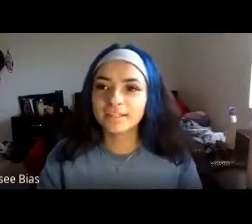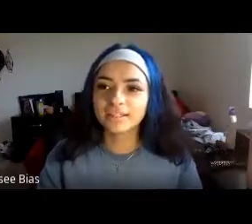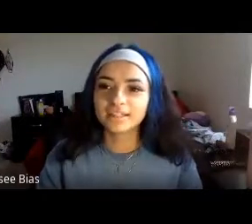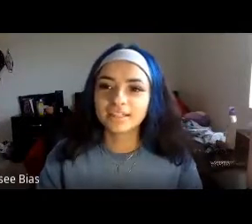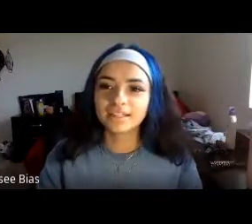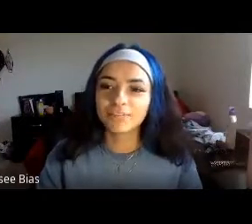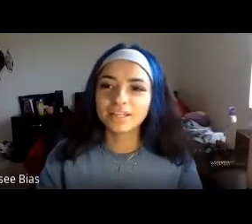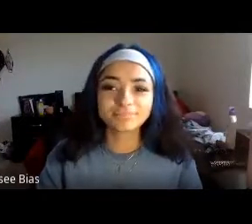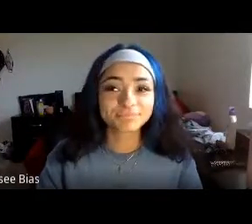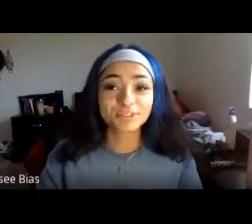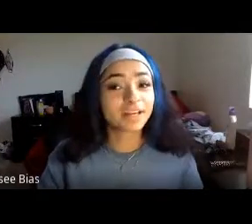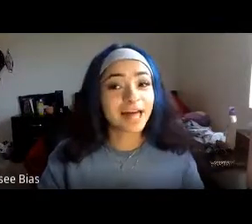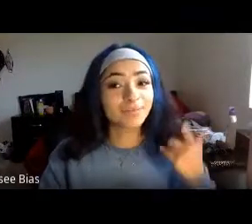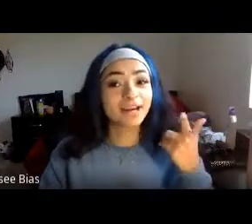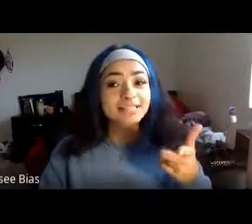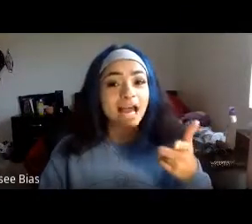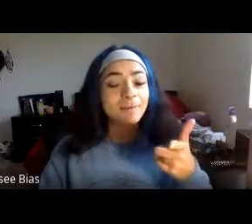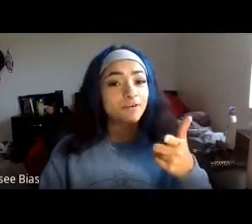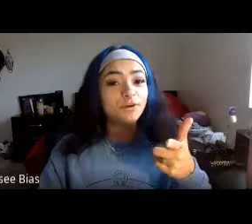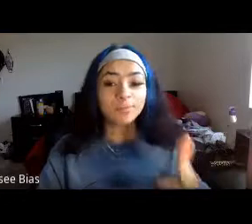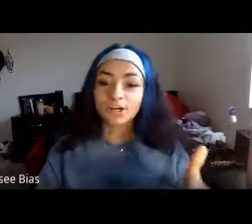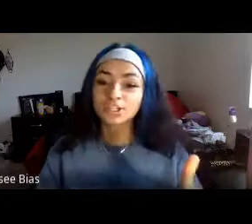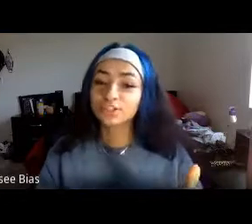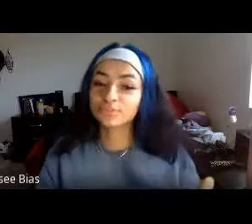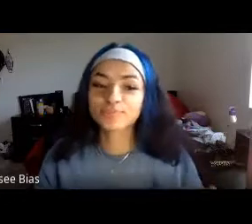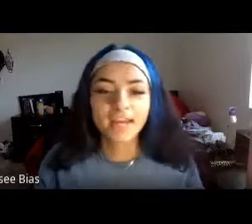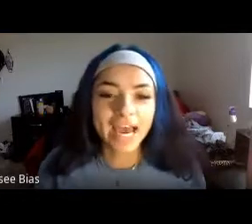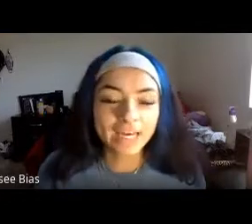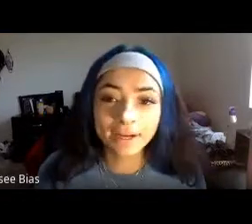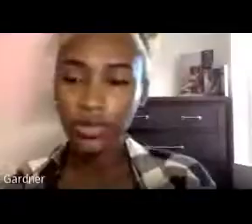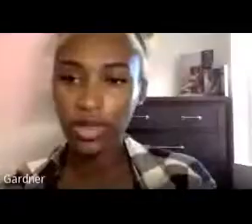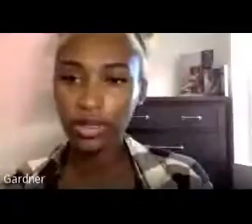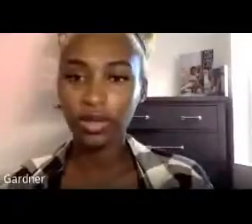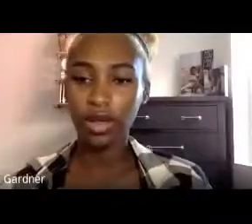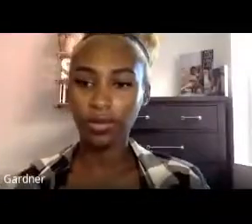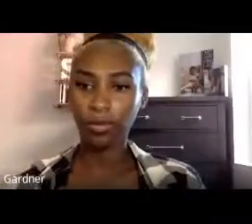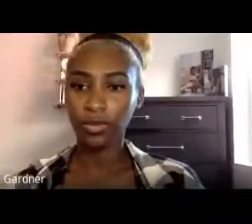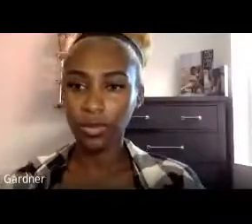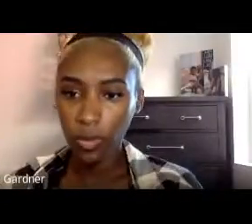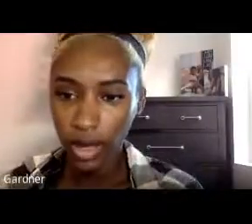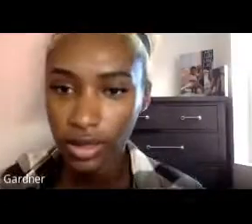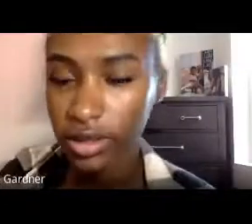awesome. Yeah, you can collaborate next time if we do a part 2. Anyone else?